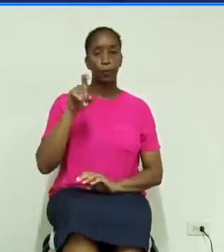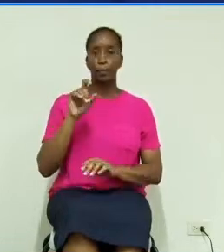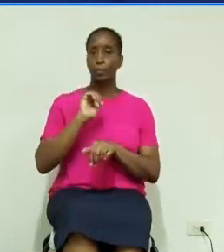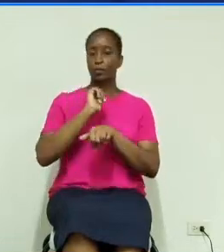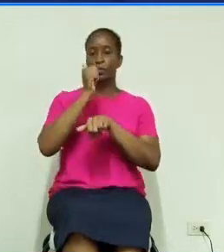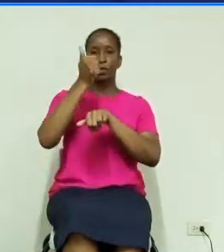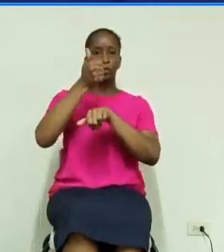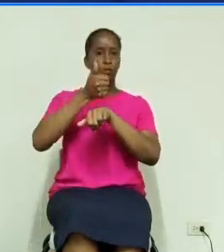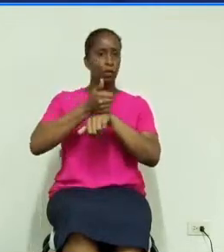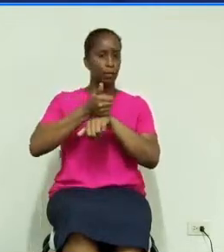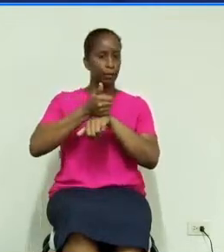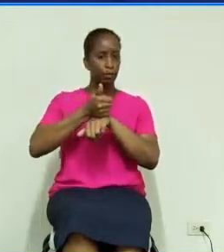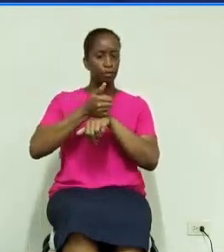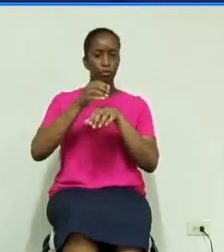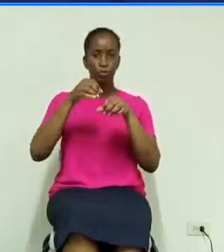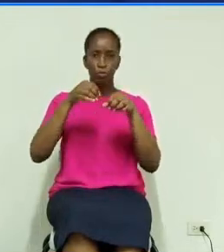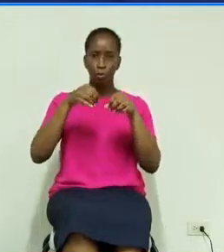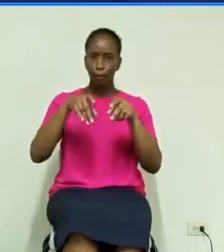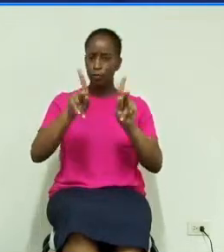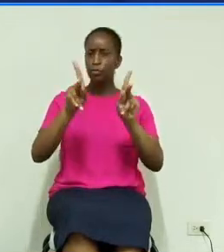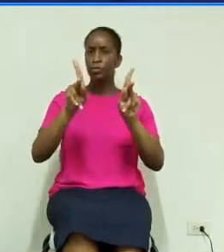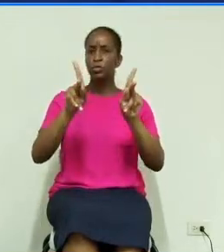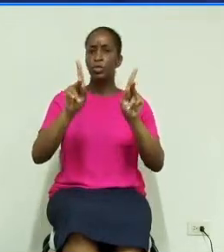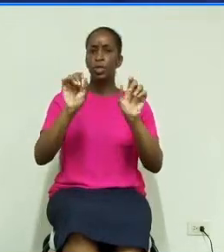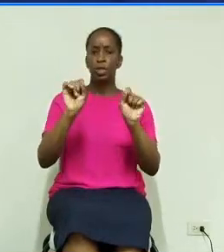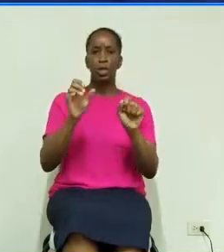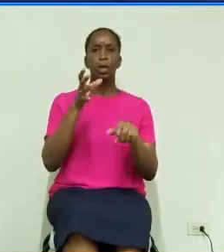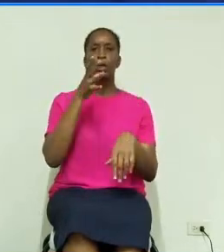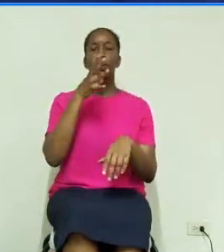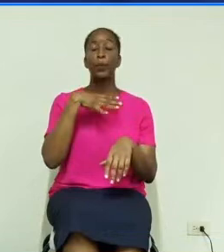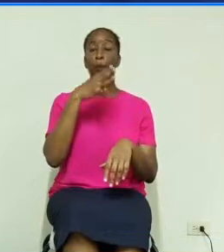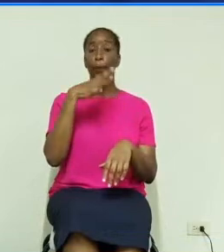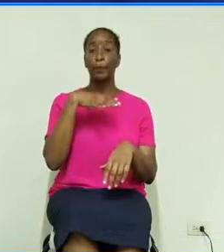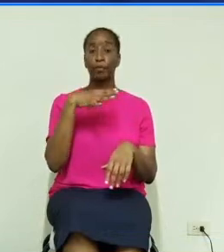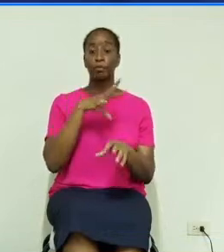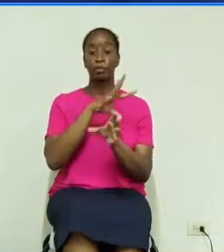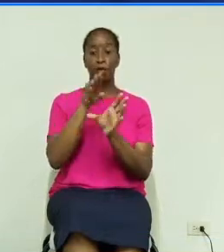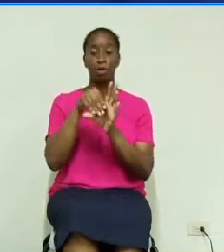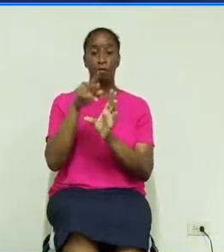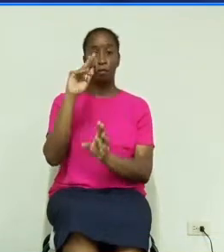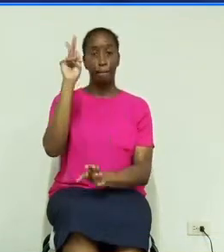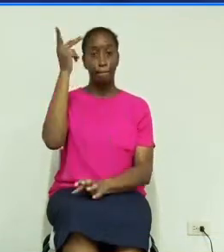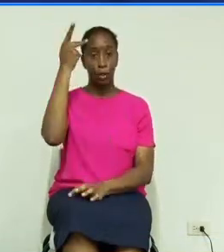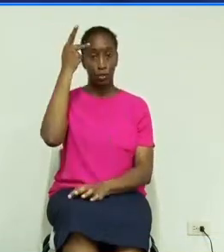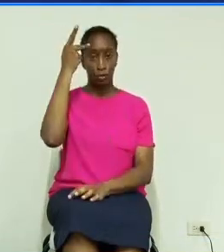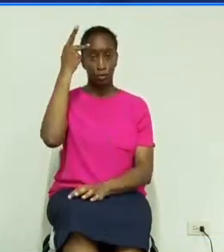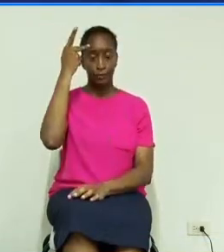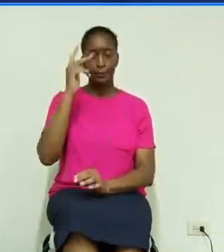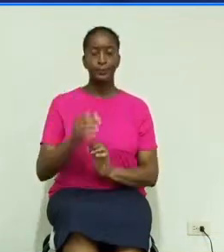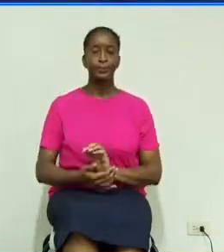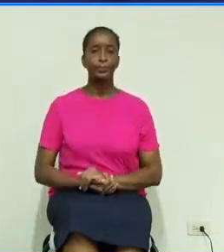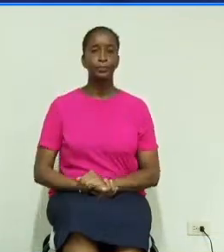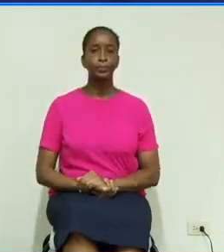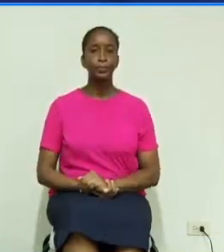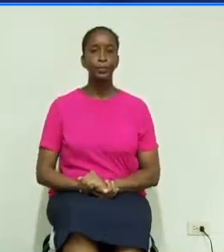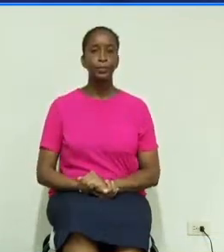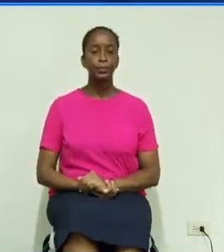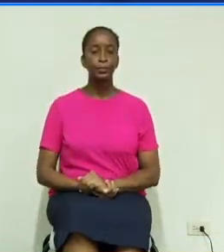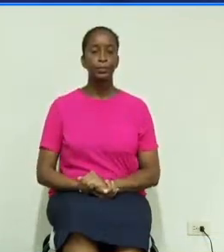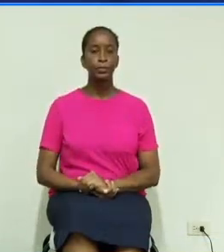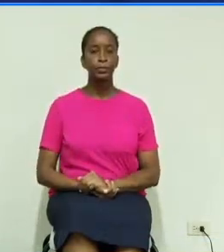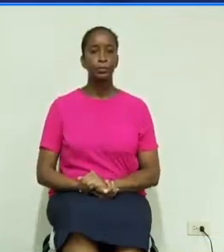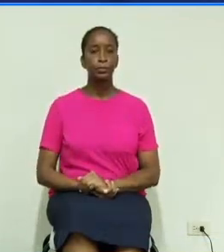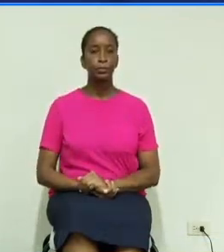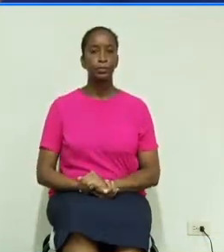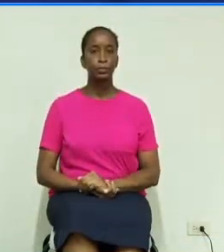to participate in political parties. So depending on where you want your critical mass to be, and